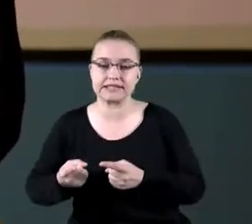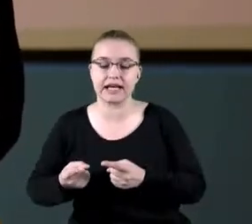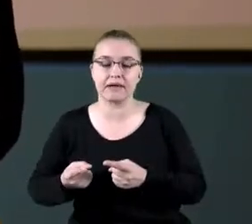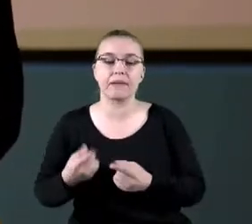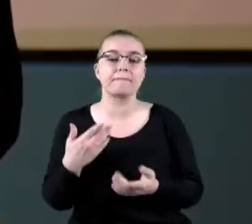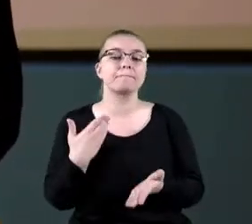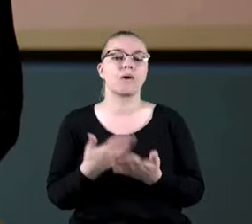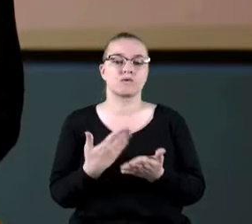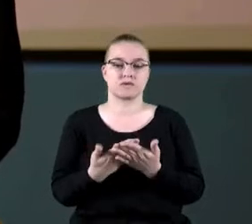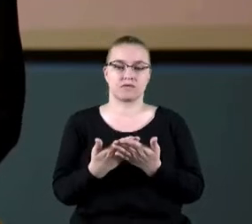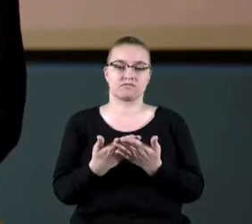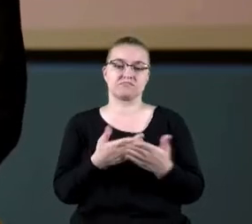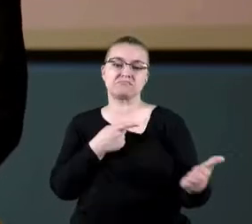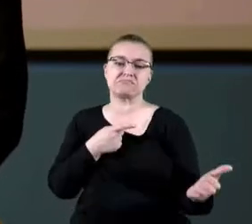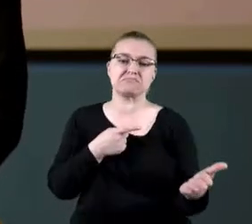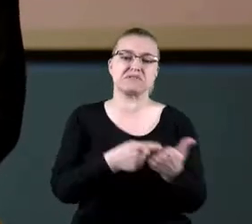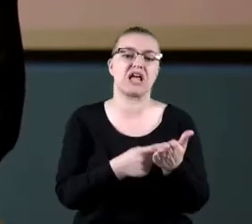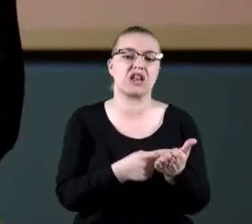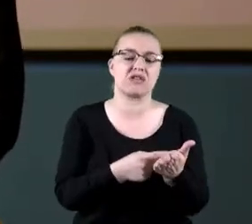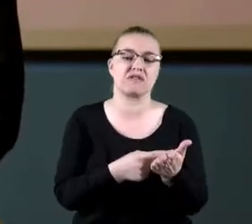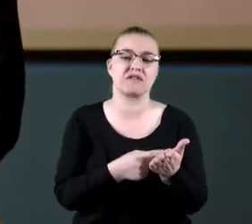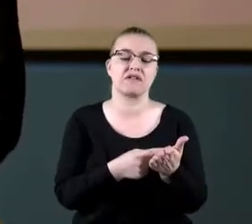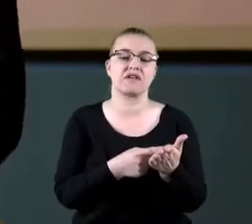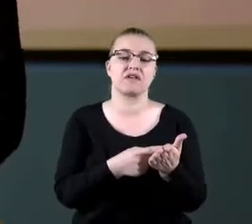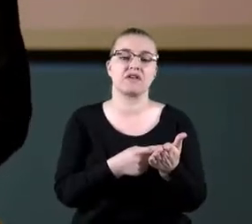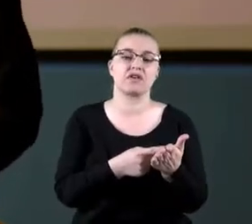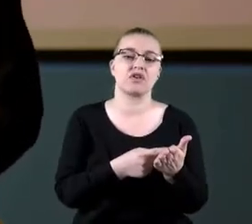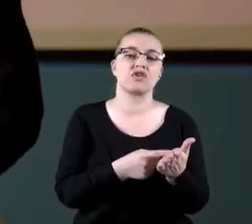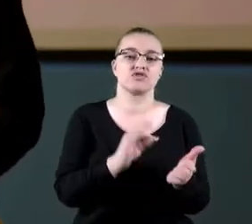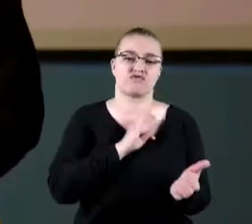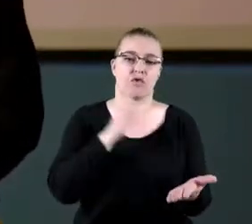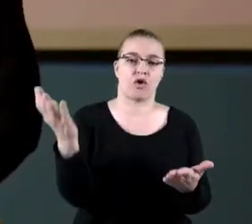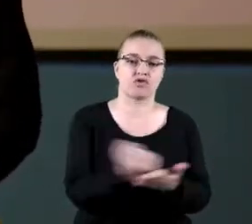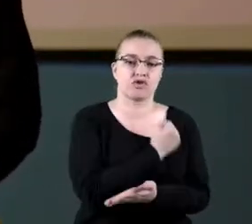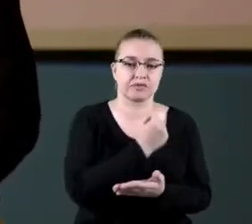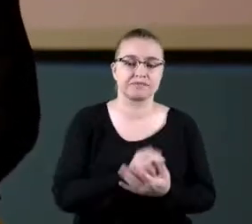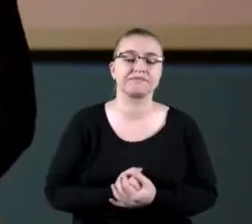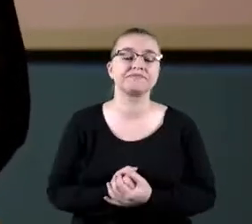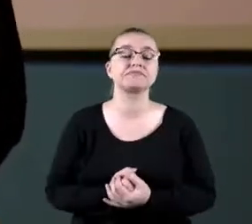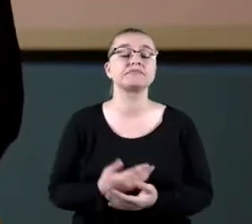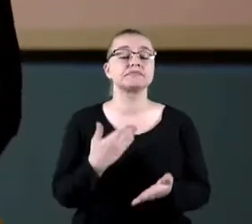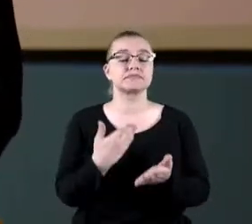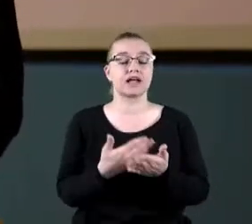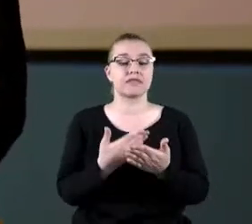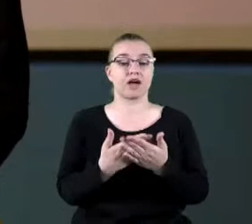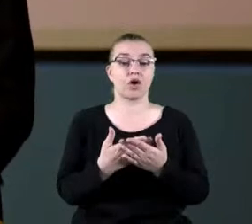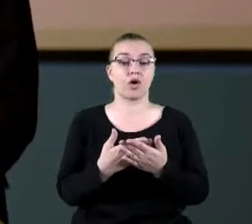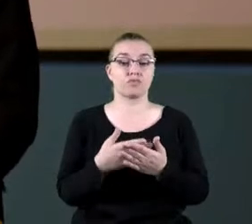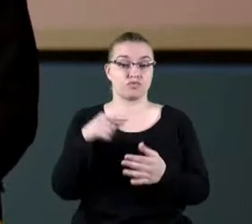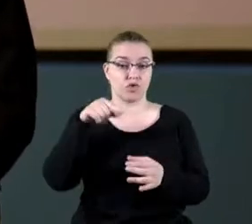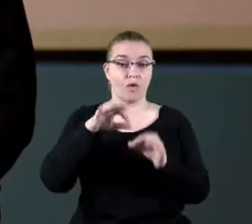transnational institutions. I think that this forum is an important